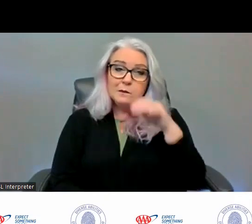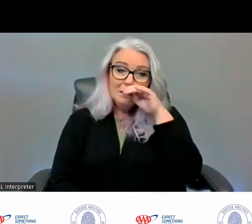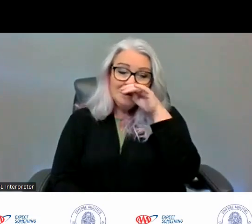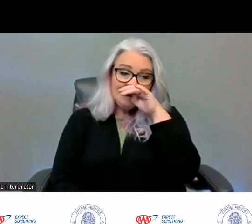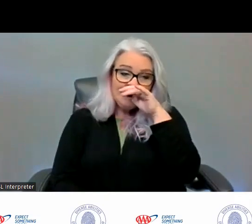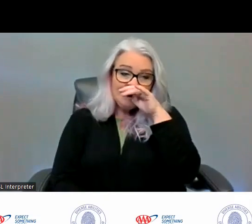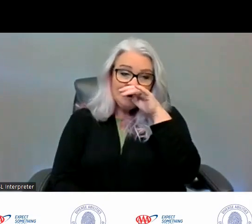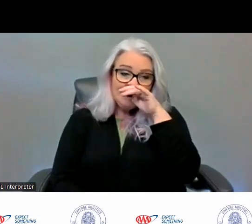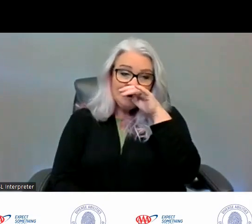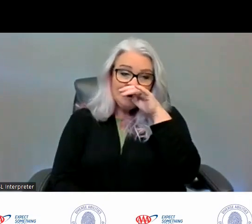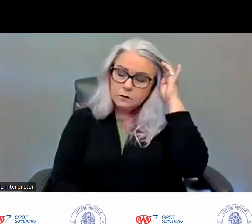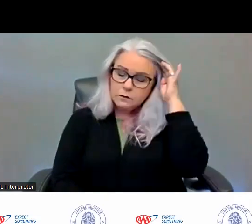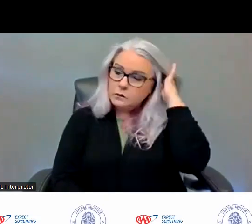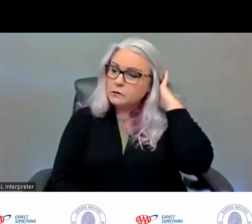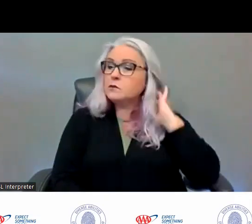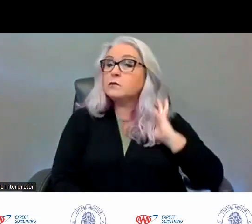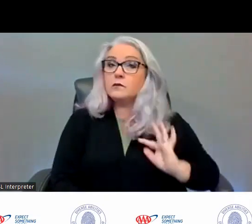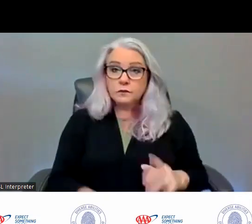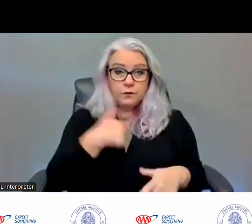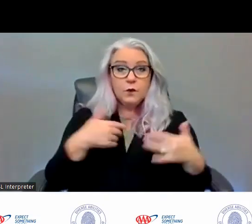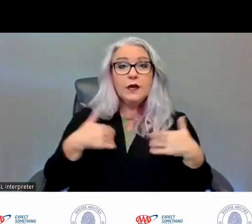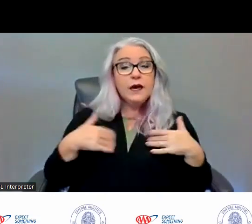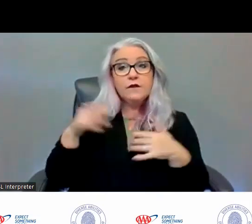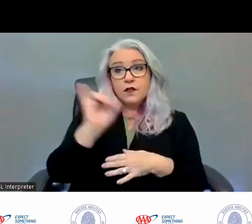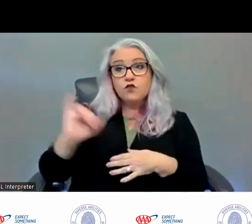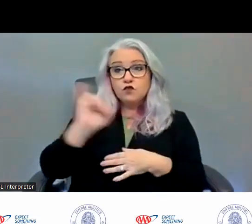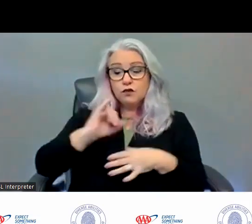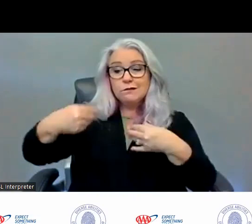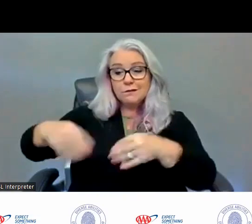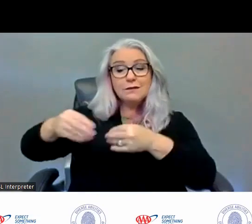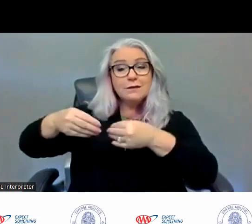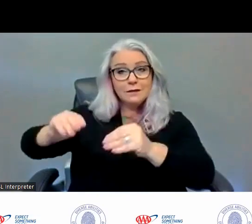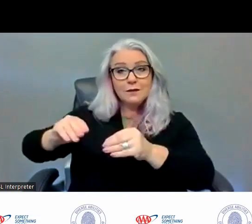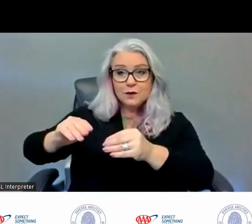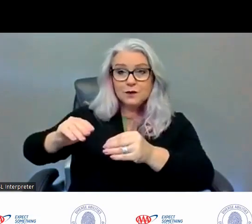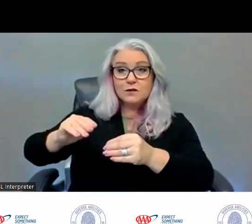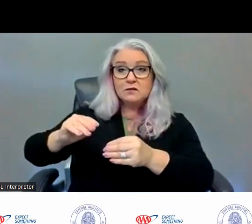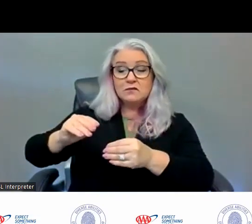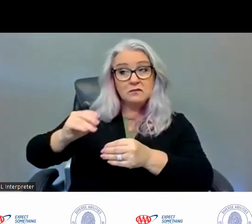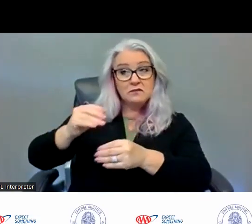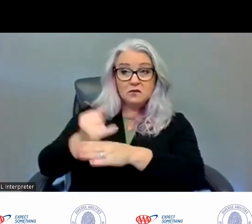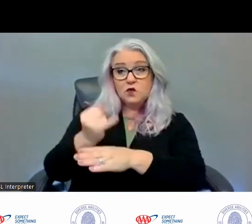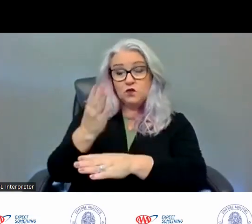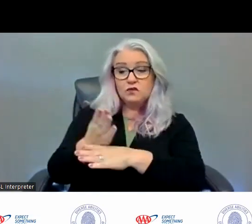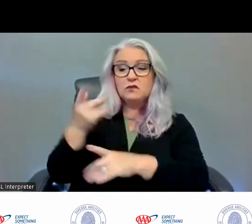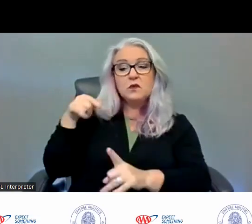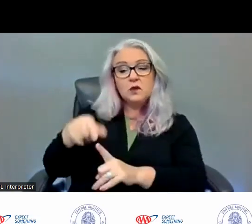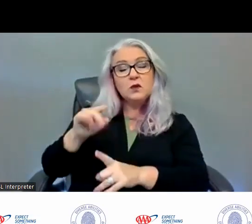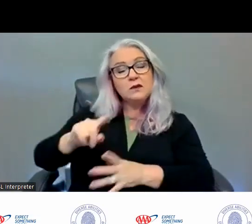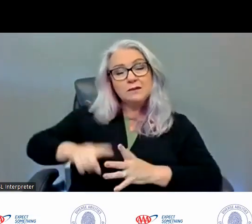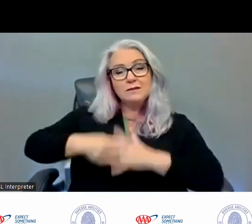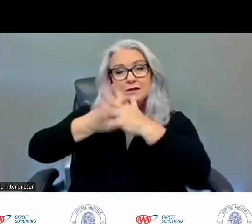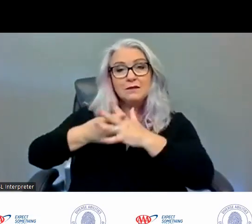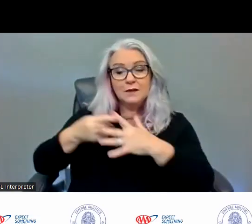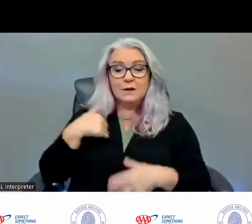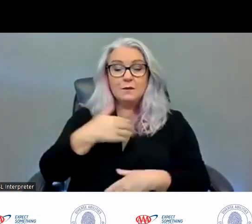And we also have insurance sales opportunities. So in this role, you would start out as a member representative. You